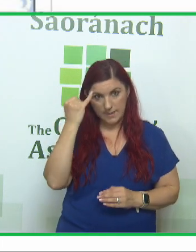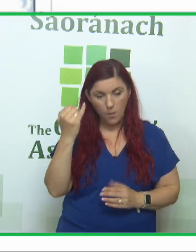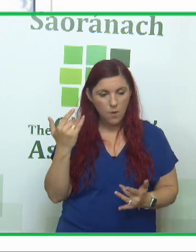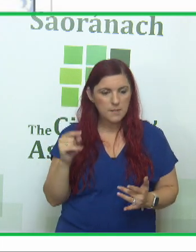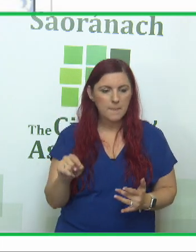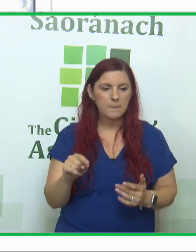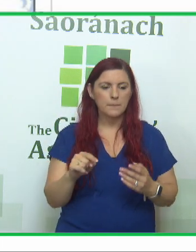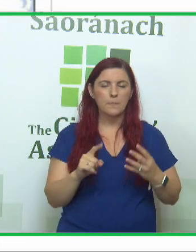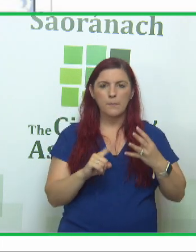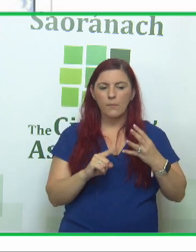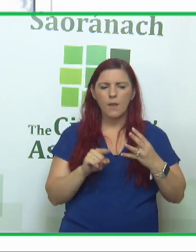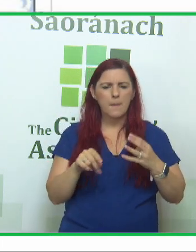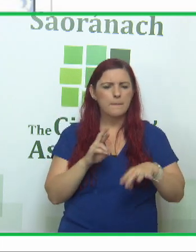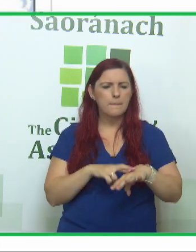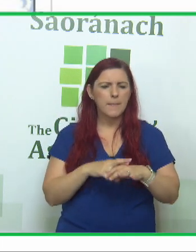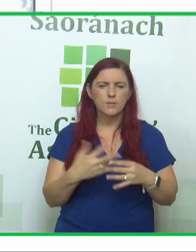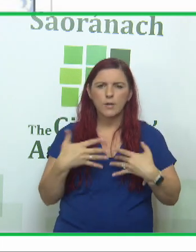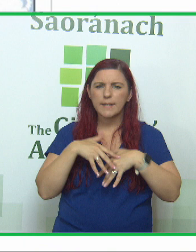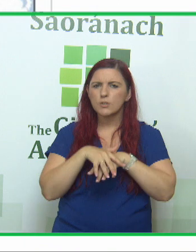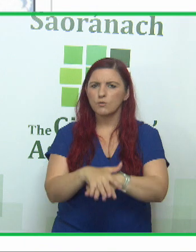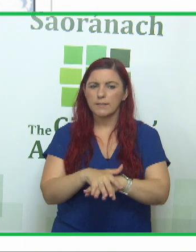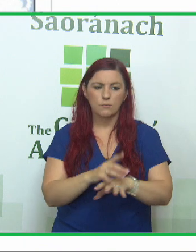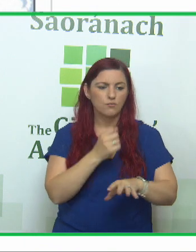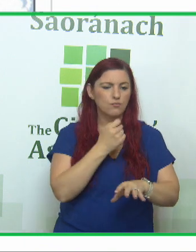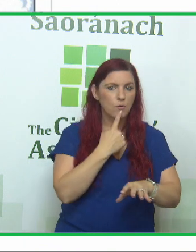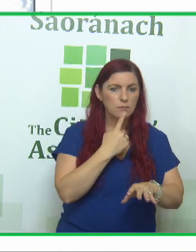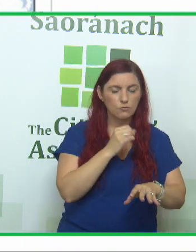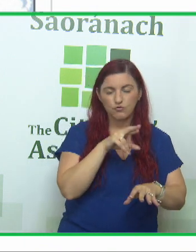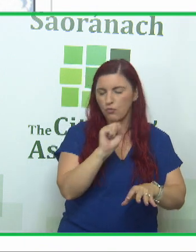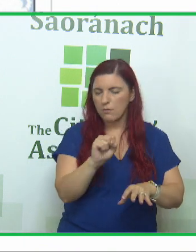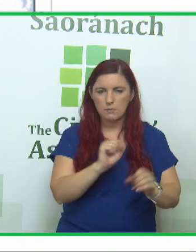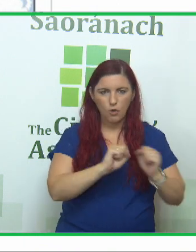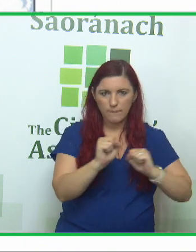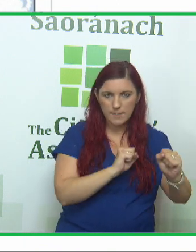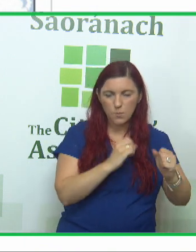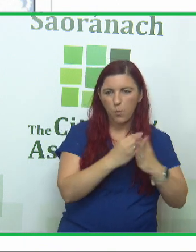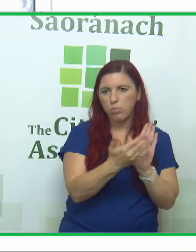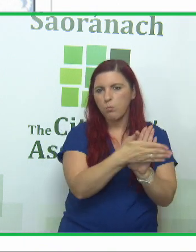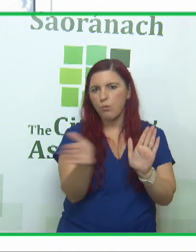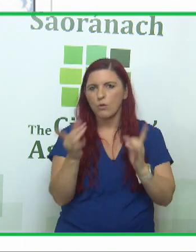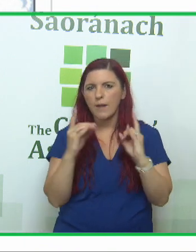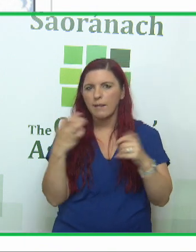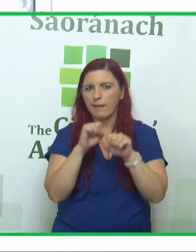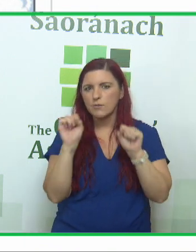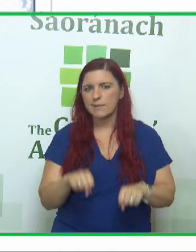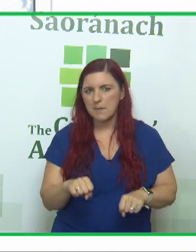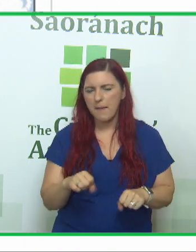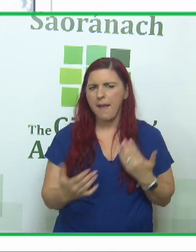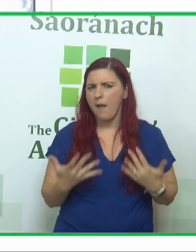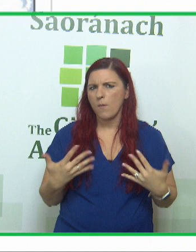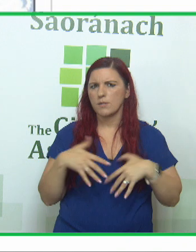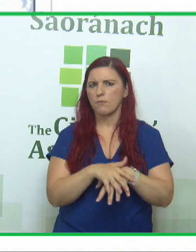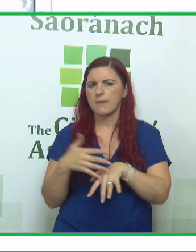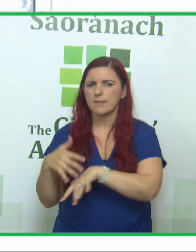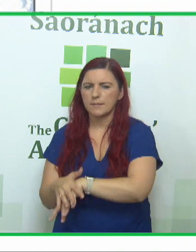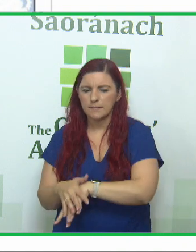about how we can better integrate our drug services with the wider healthcare system. And health